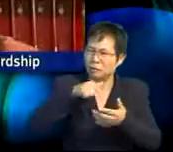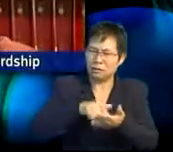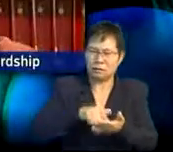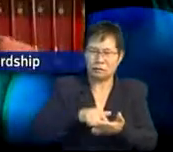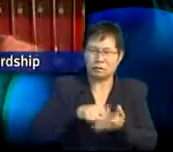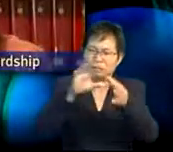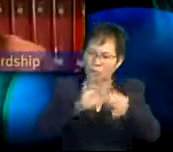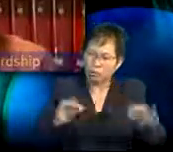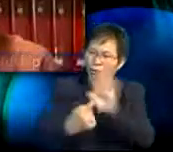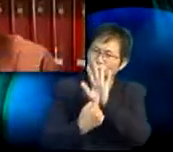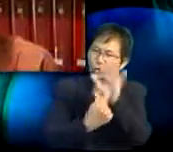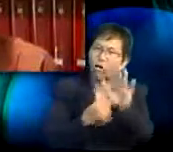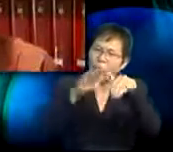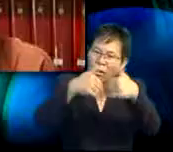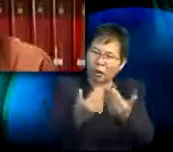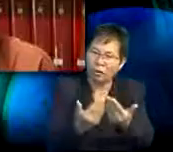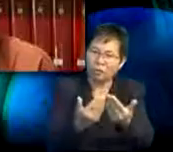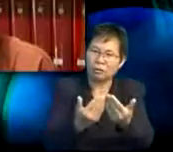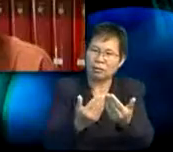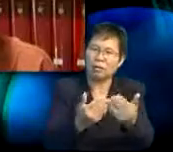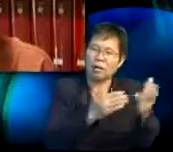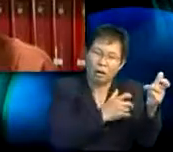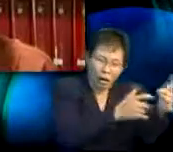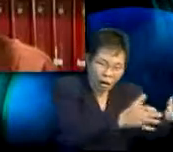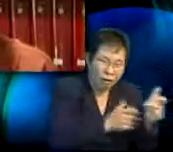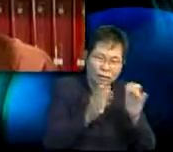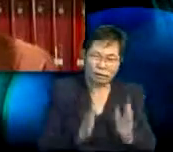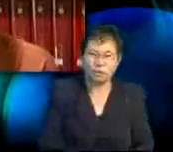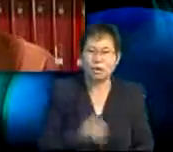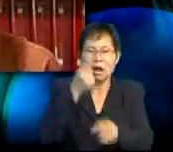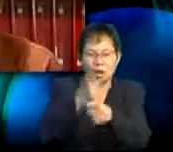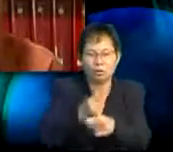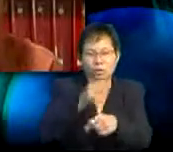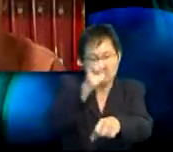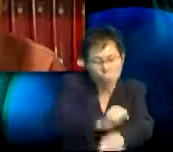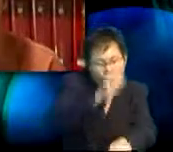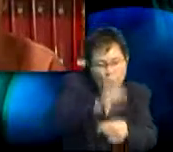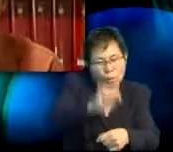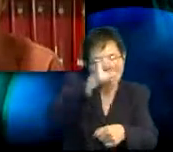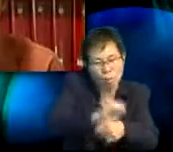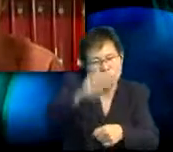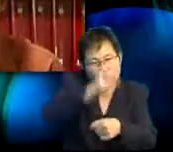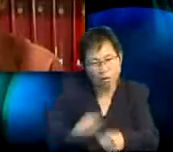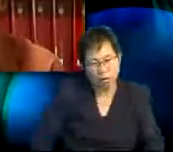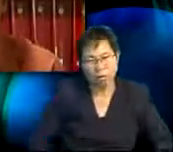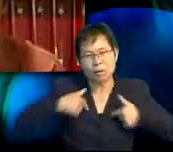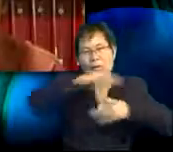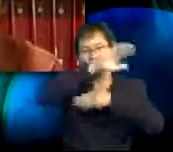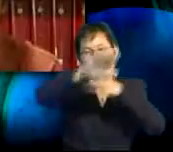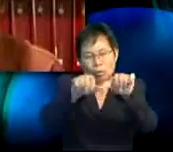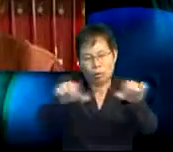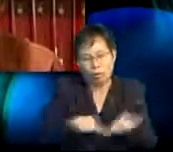which shows us how the Irish actually work their lives in this whole arena